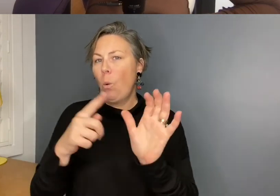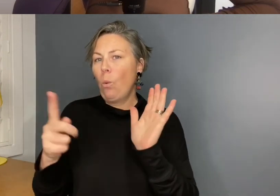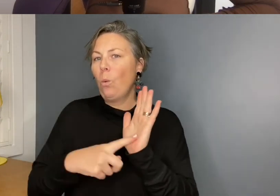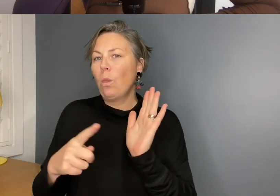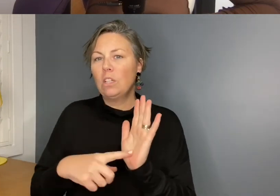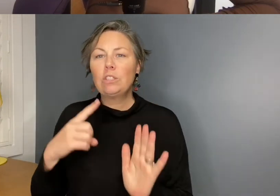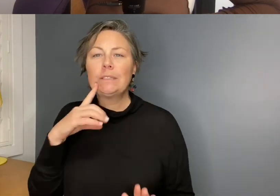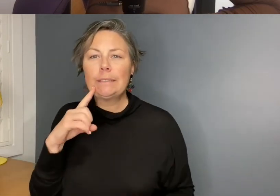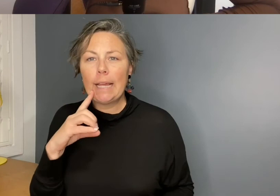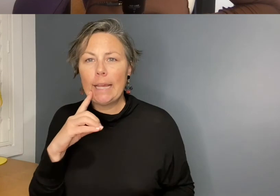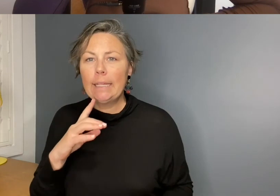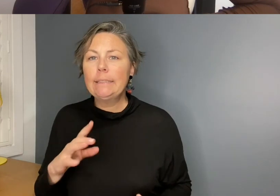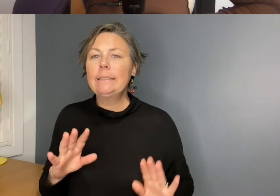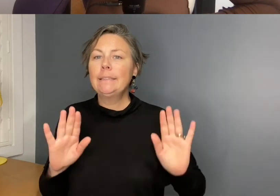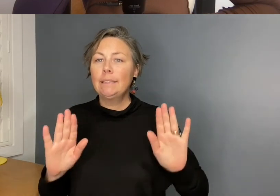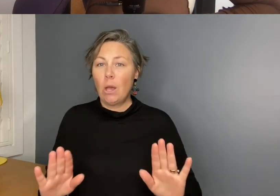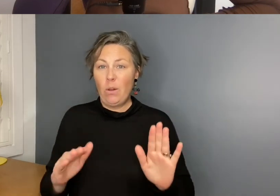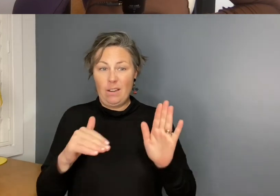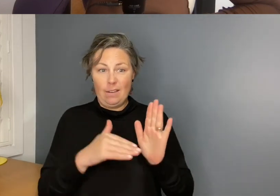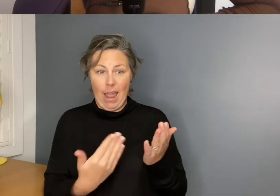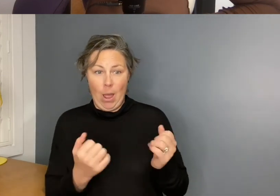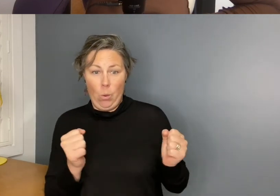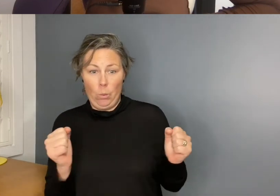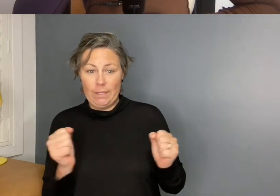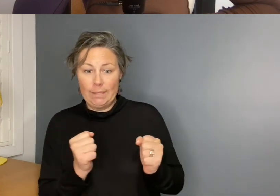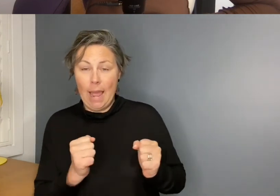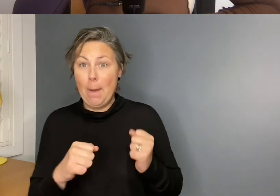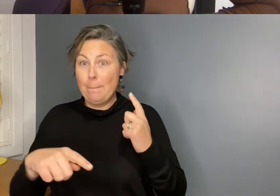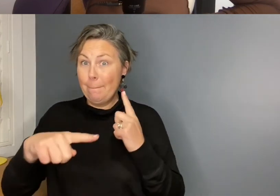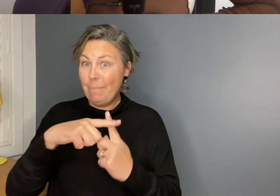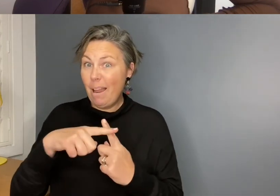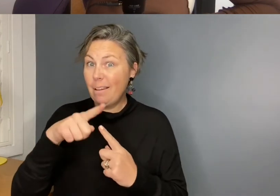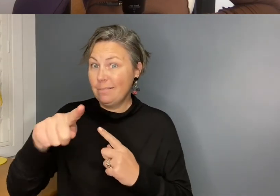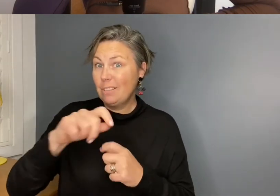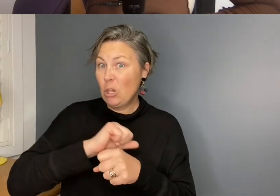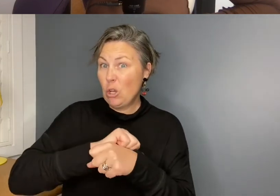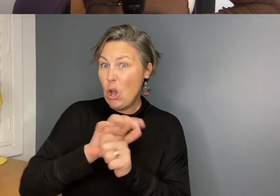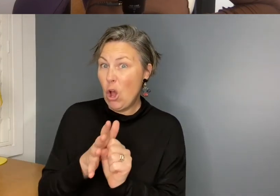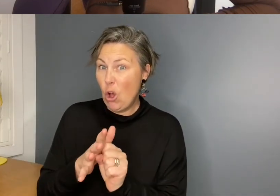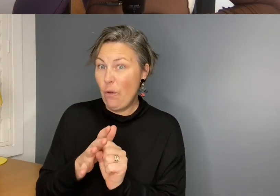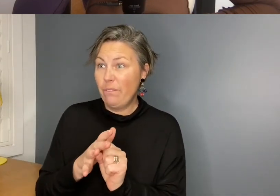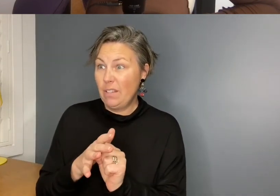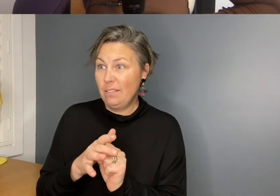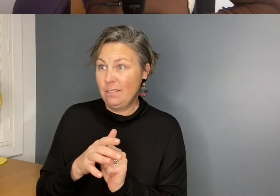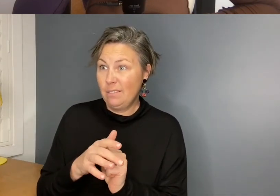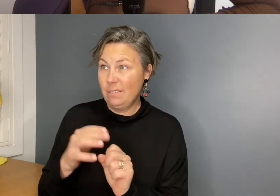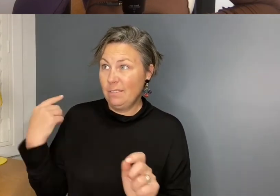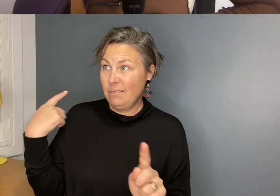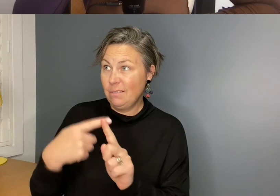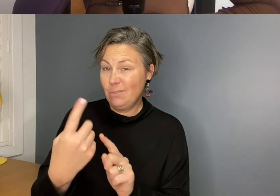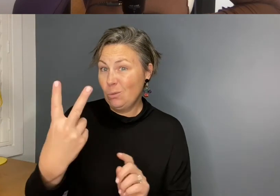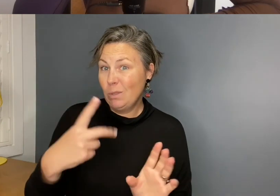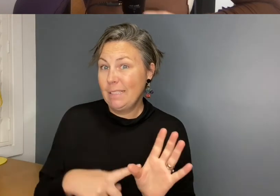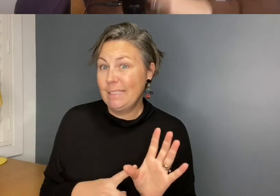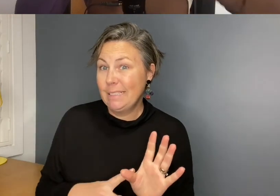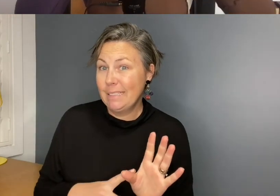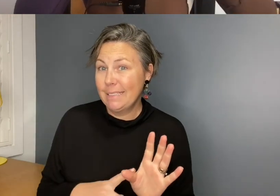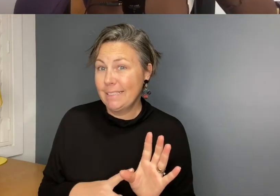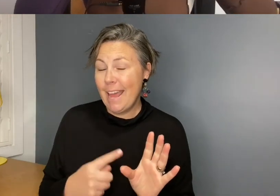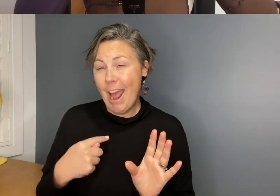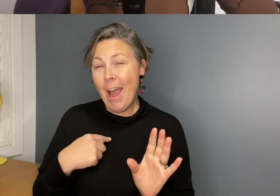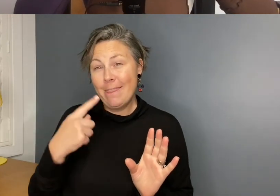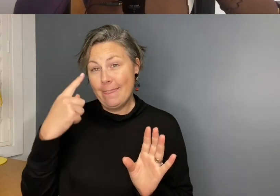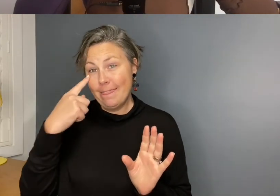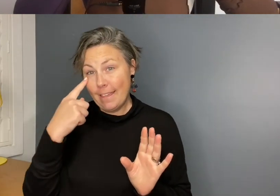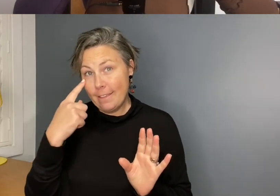of year, and after a pandemic of essentially being in our homes for the last 2 years, it's probably a fair